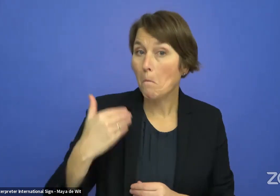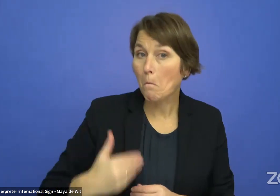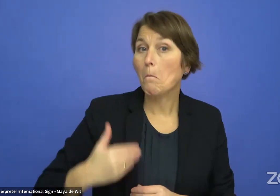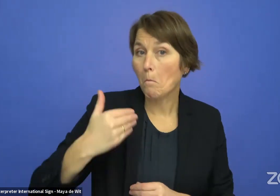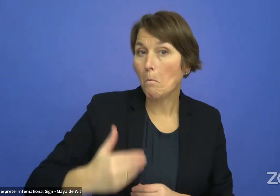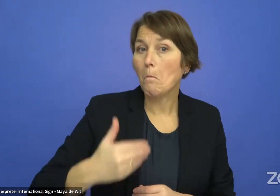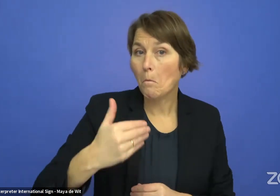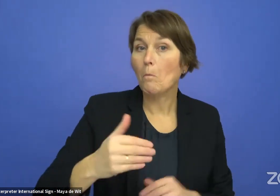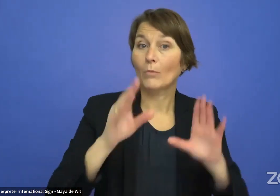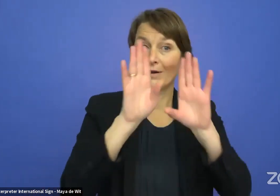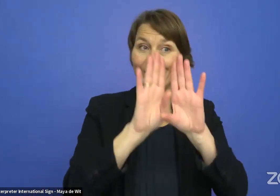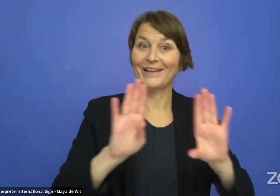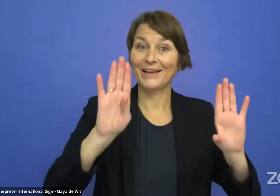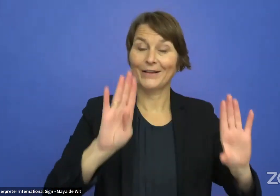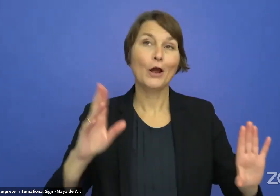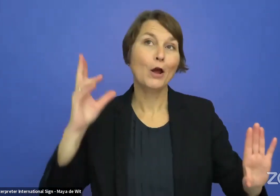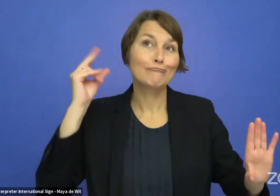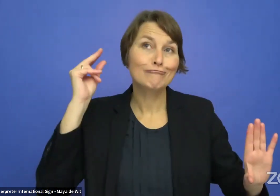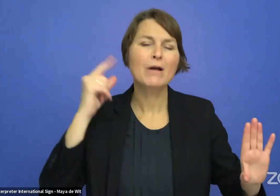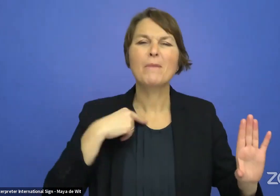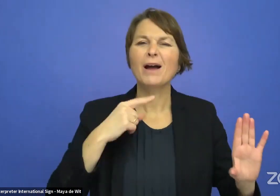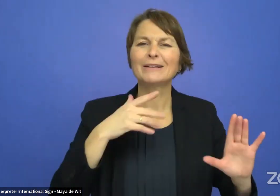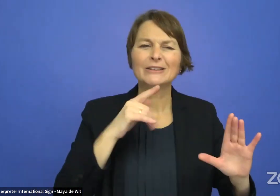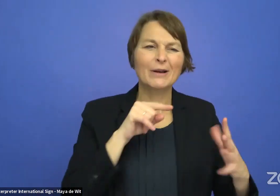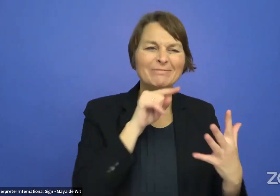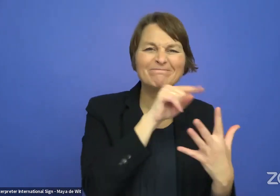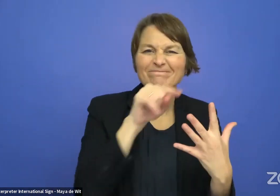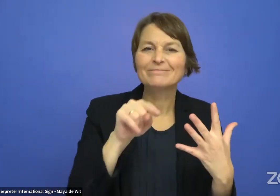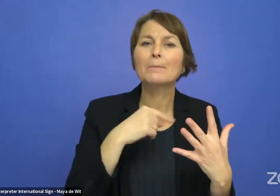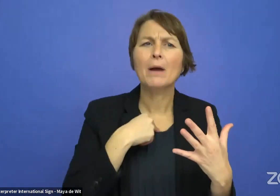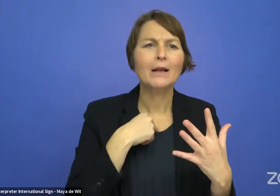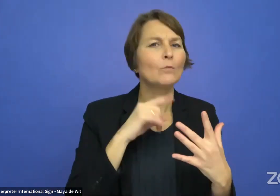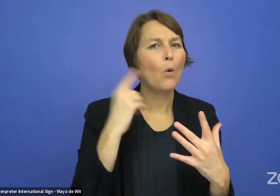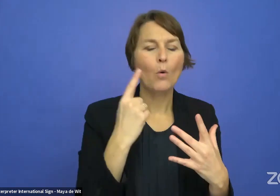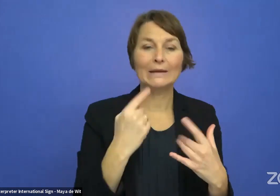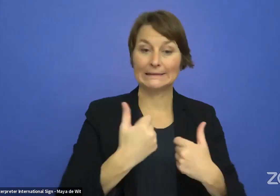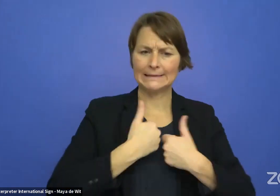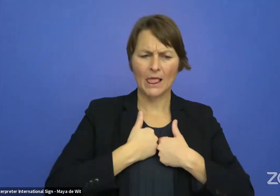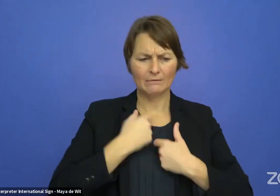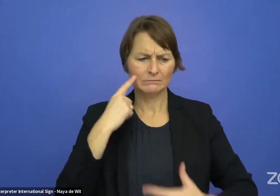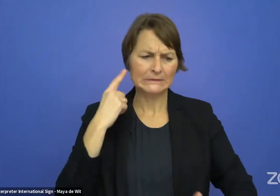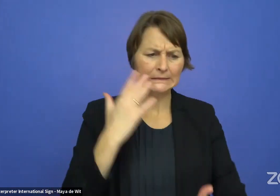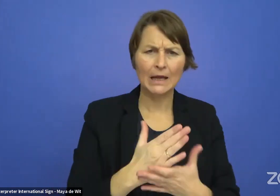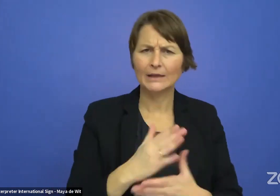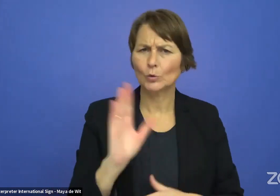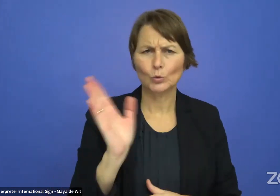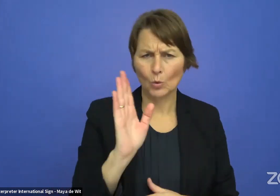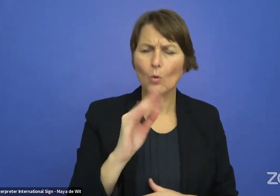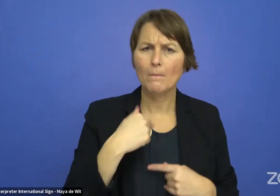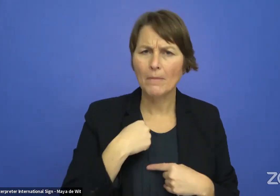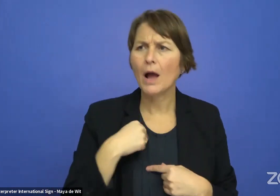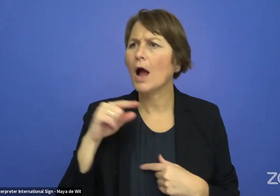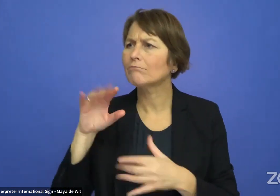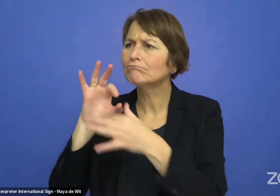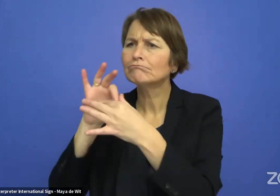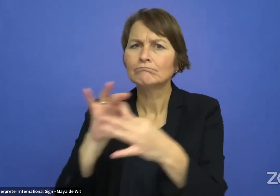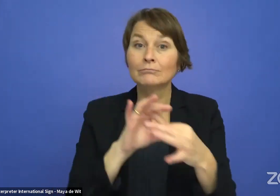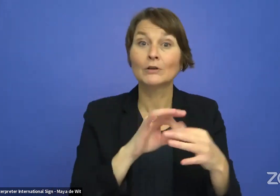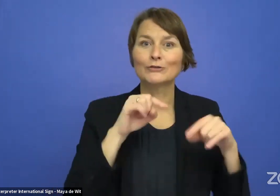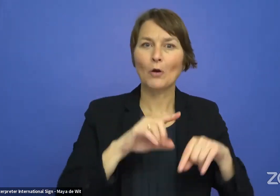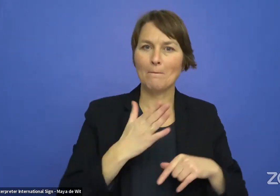we always try to collaborate so that we can make this possible at Unga Klara as well. We will